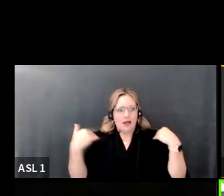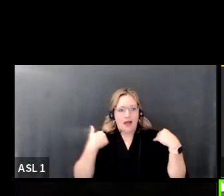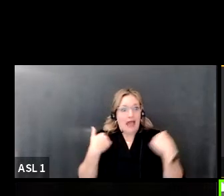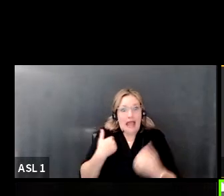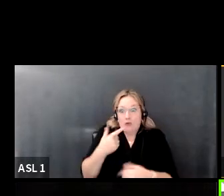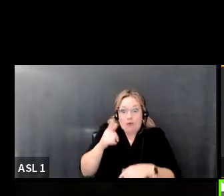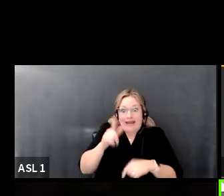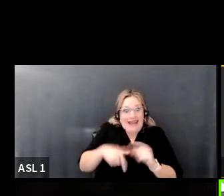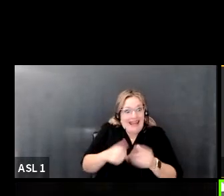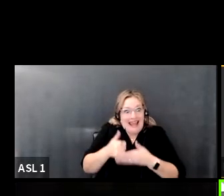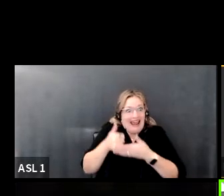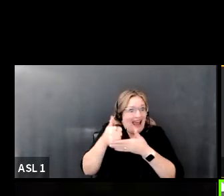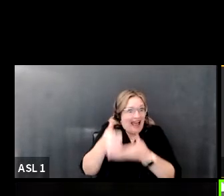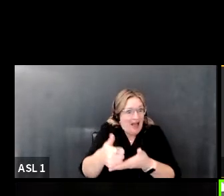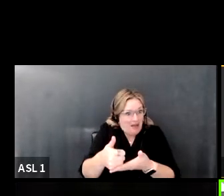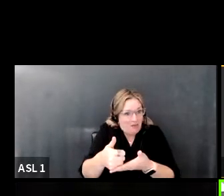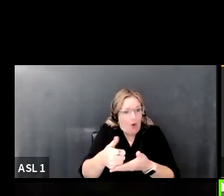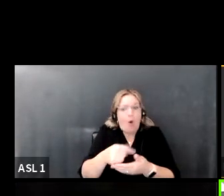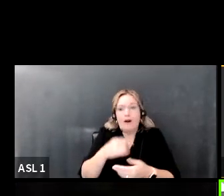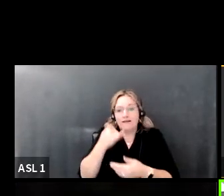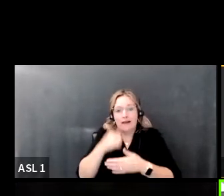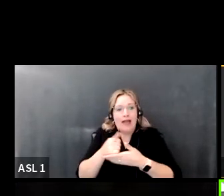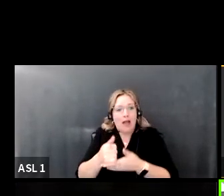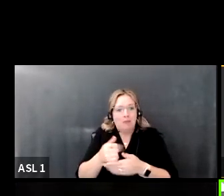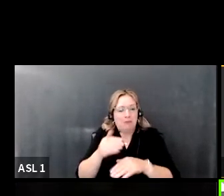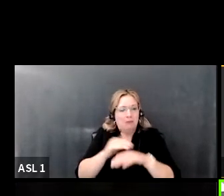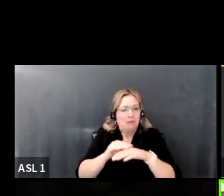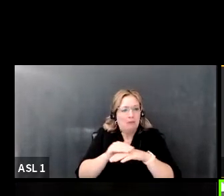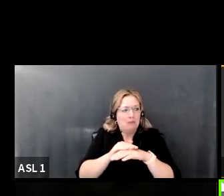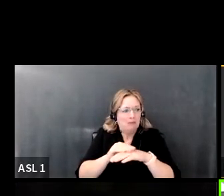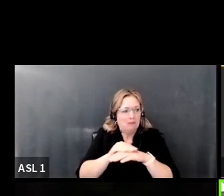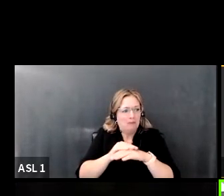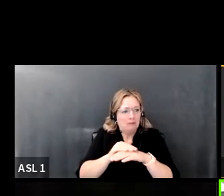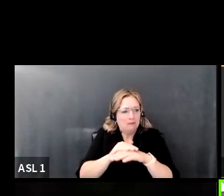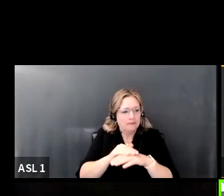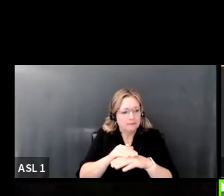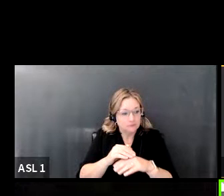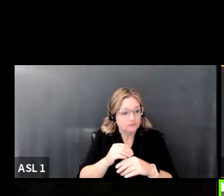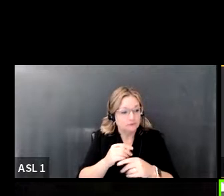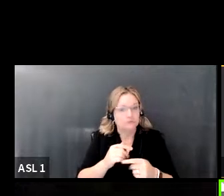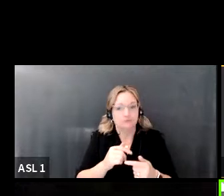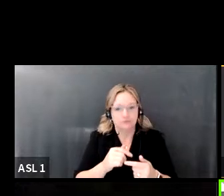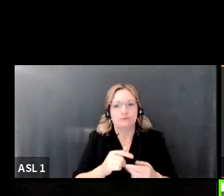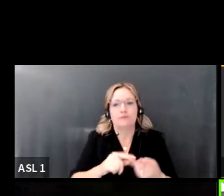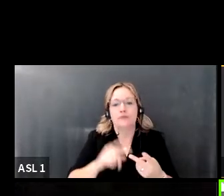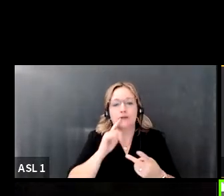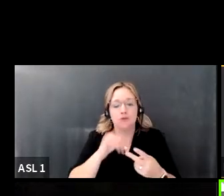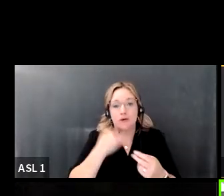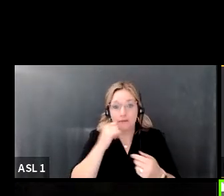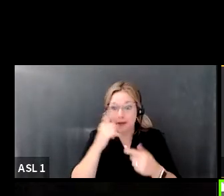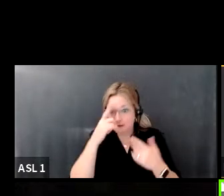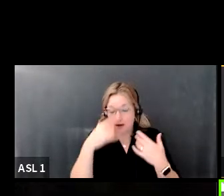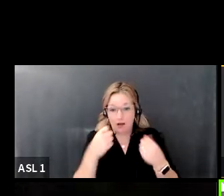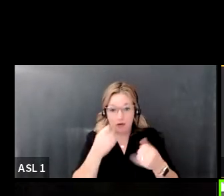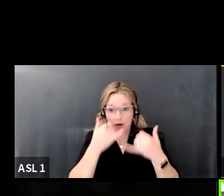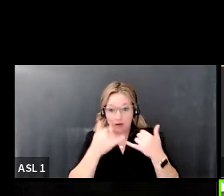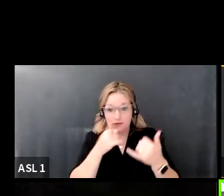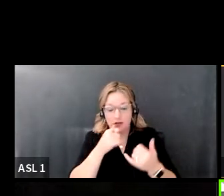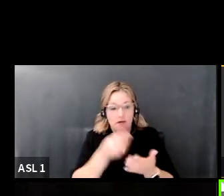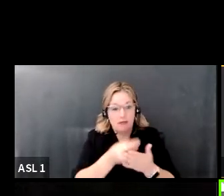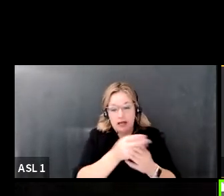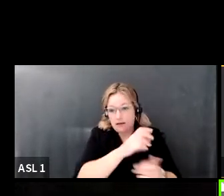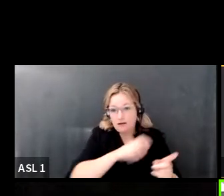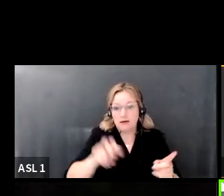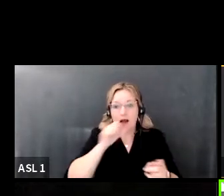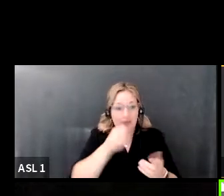or extremely inadequate so again it's a simple equation to say well if you're not doing these mental health calls the money can just go well